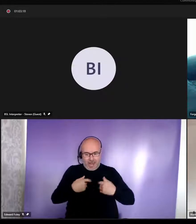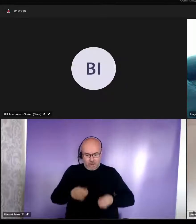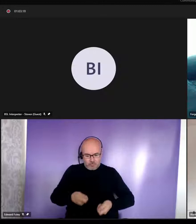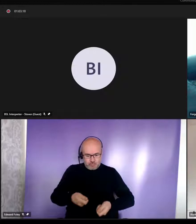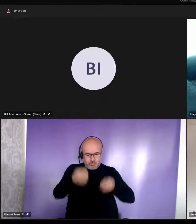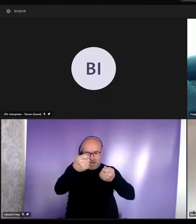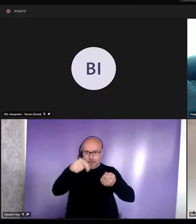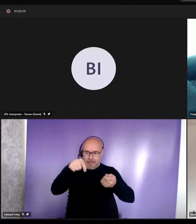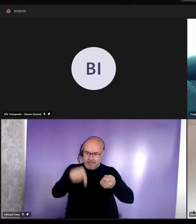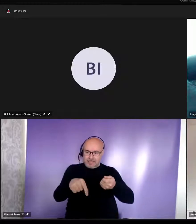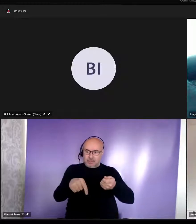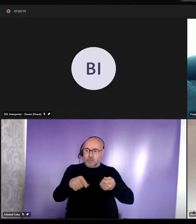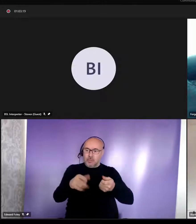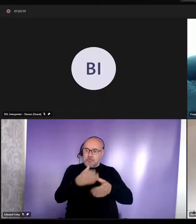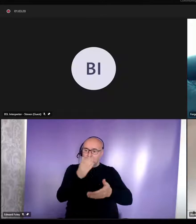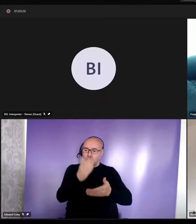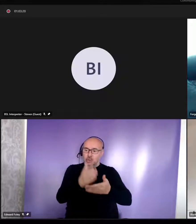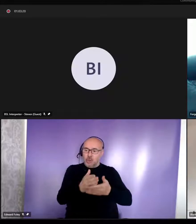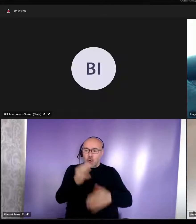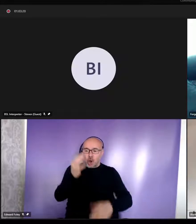at a corporate level?